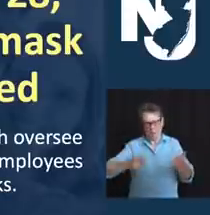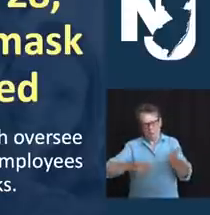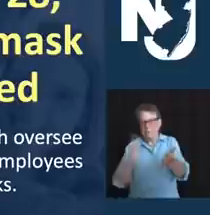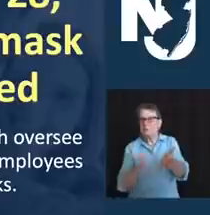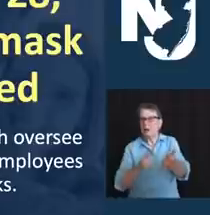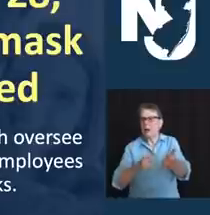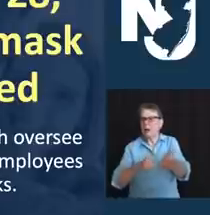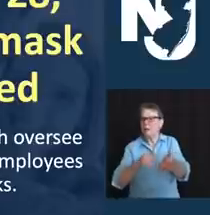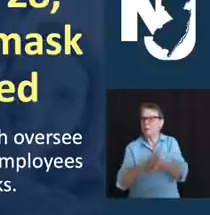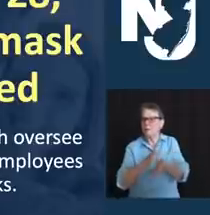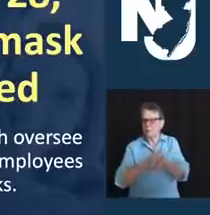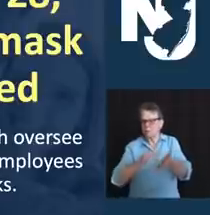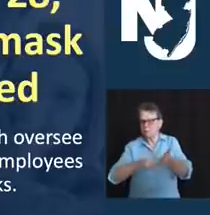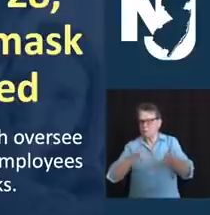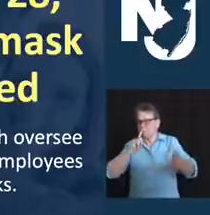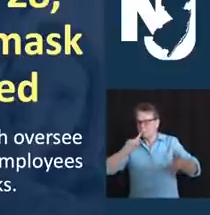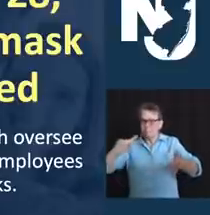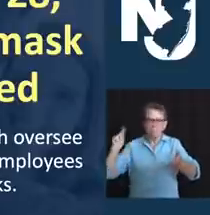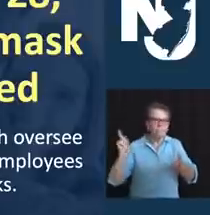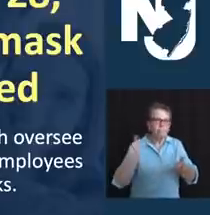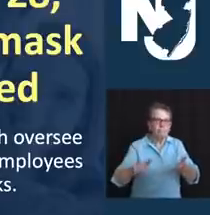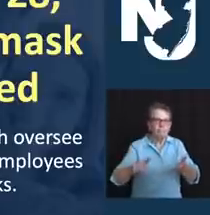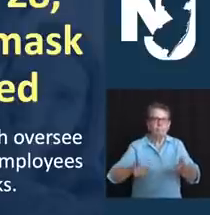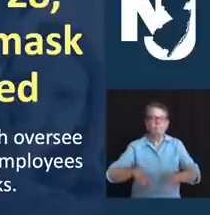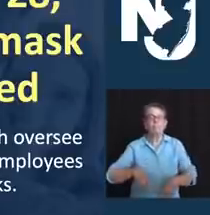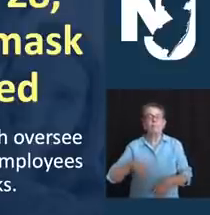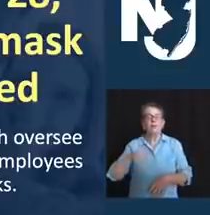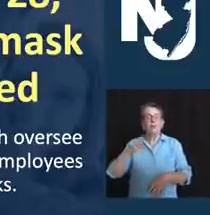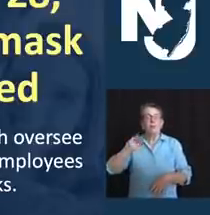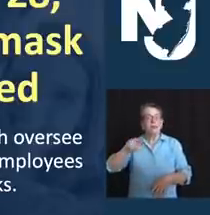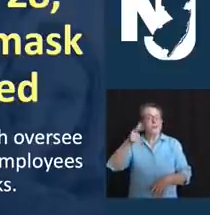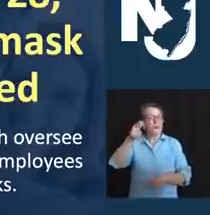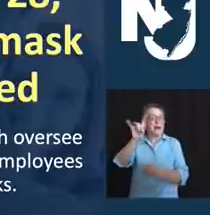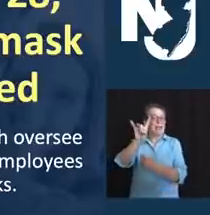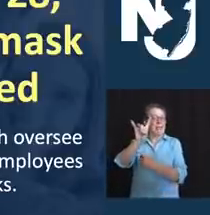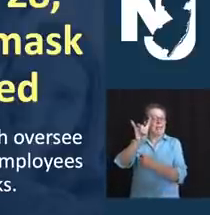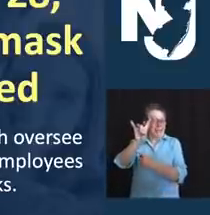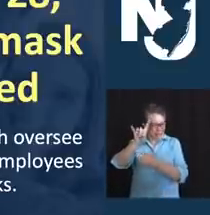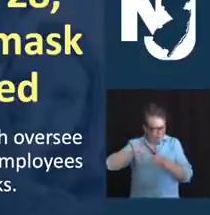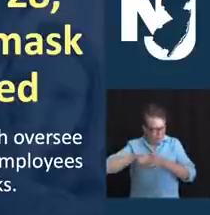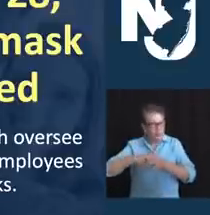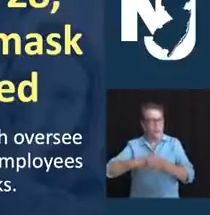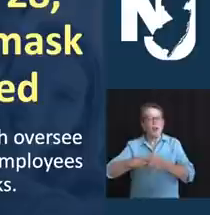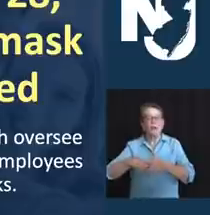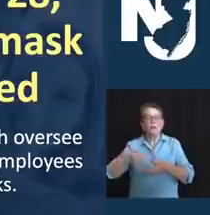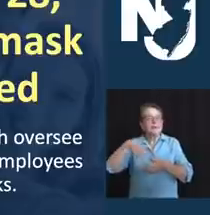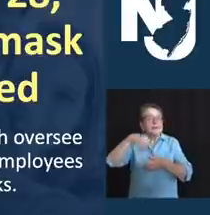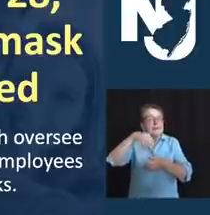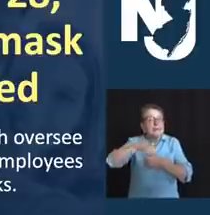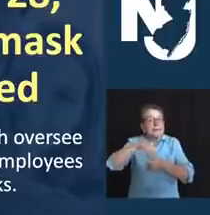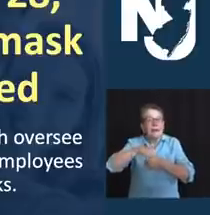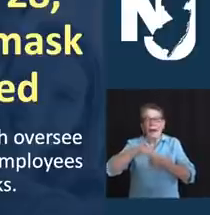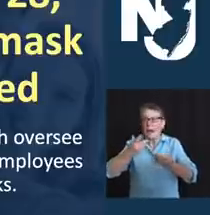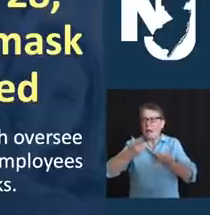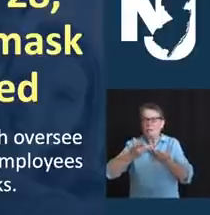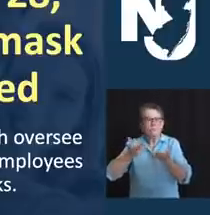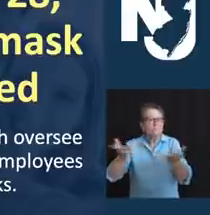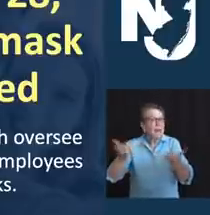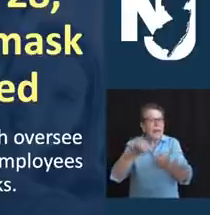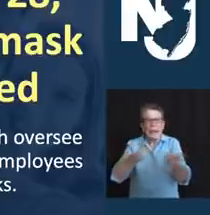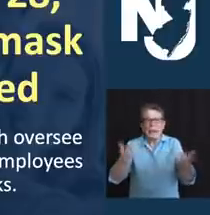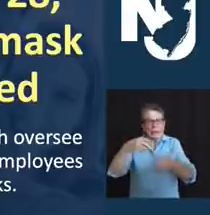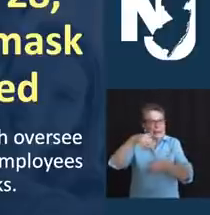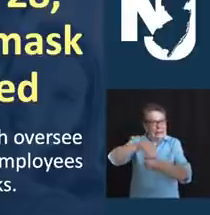mandate this Friday, May 28th. However, even with this action, individual businesses and